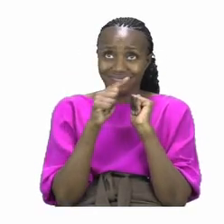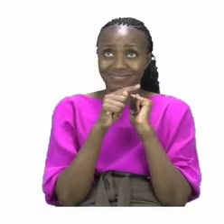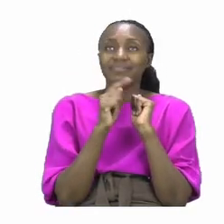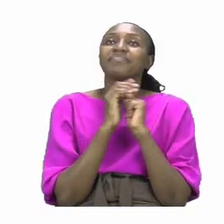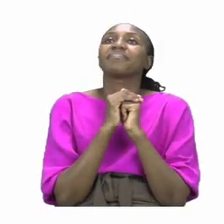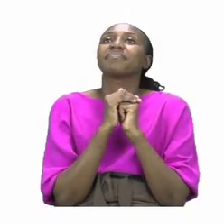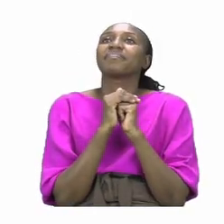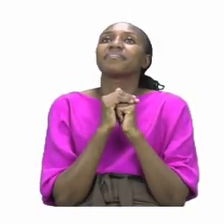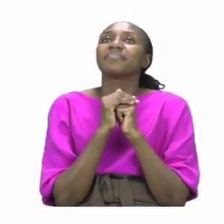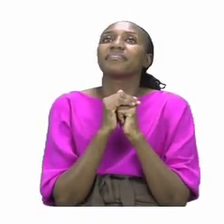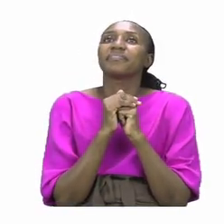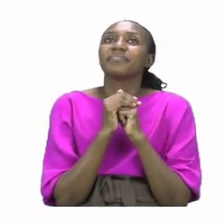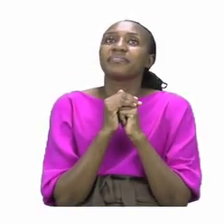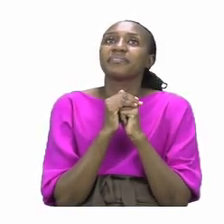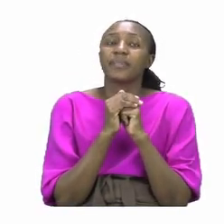means the